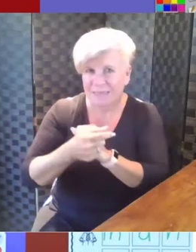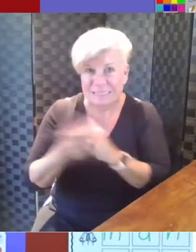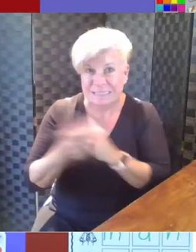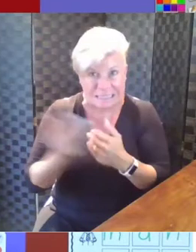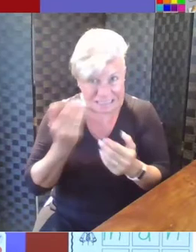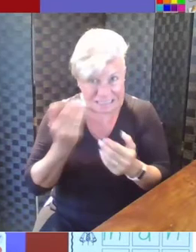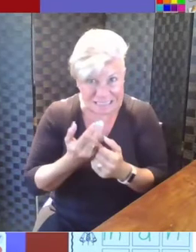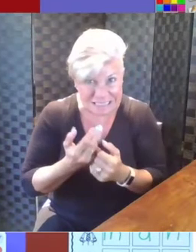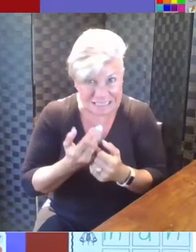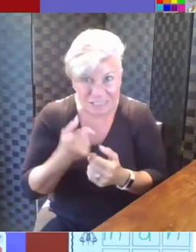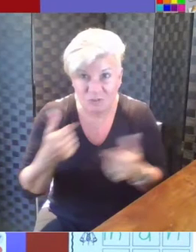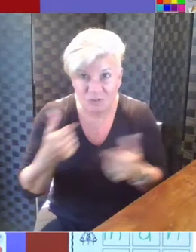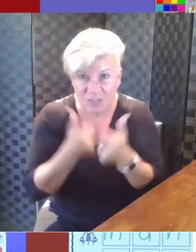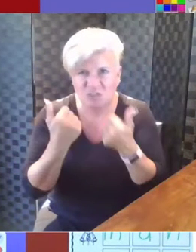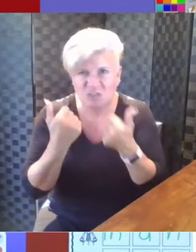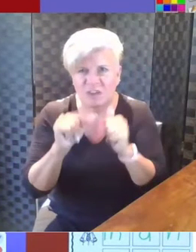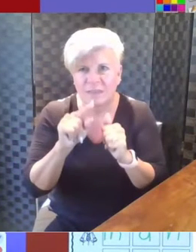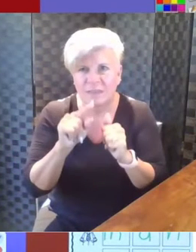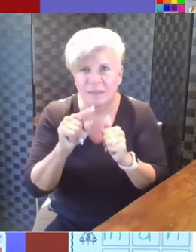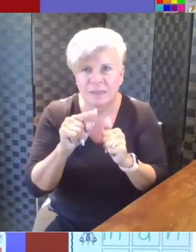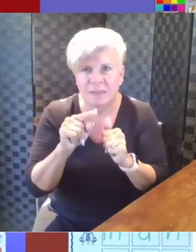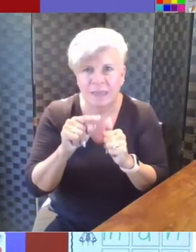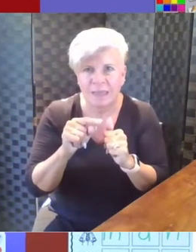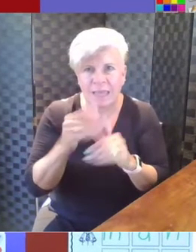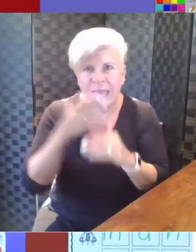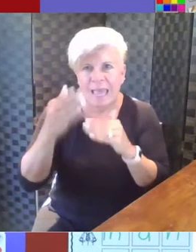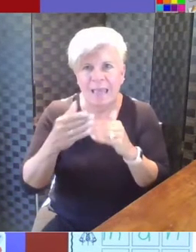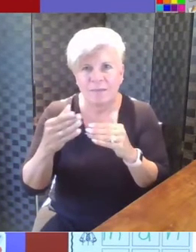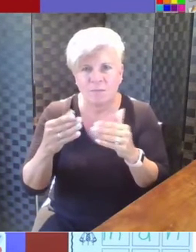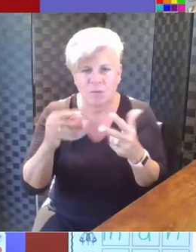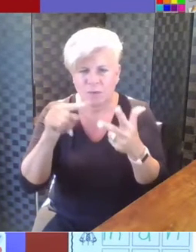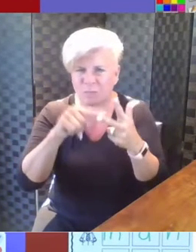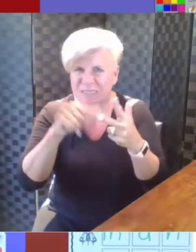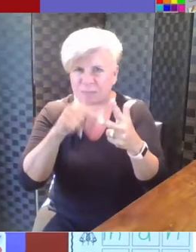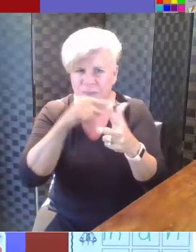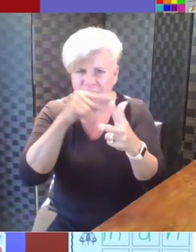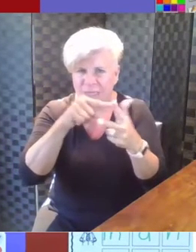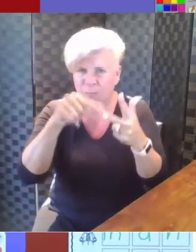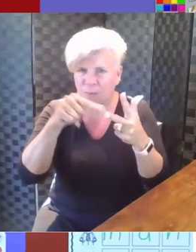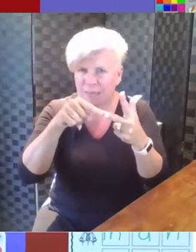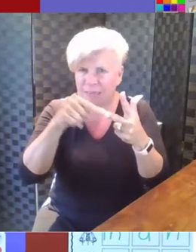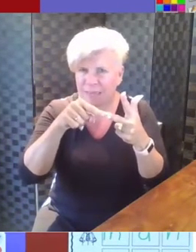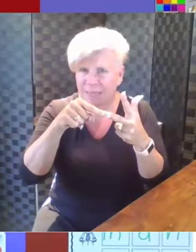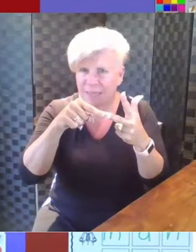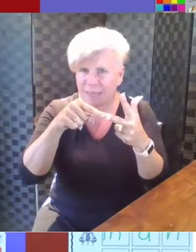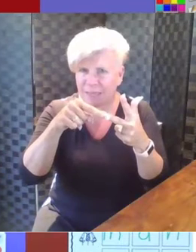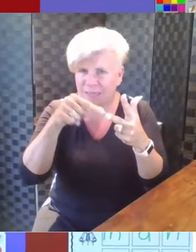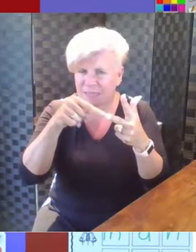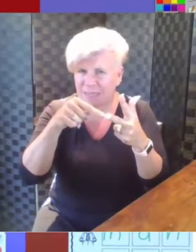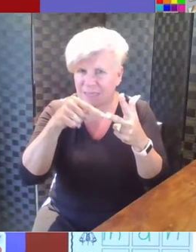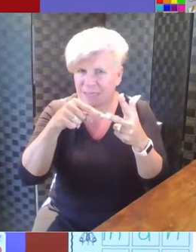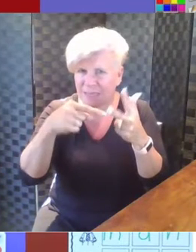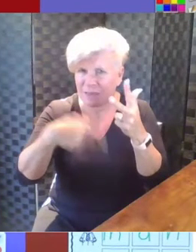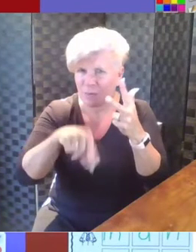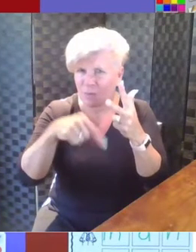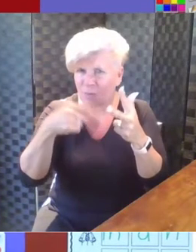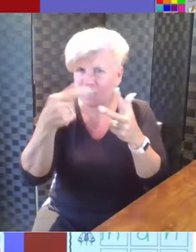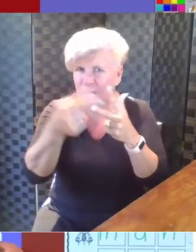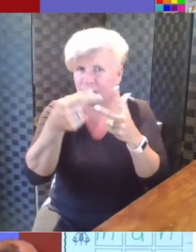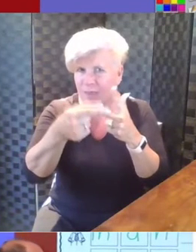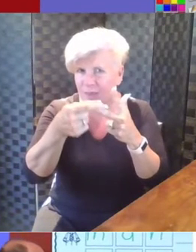pretty easy, I'm going to give you a challenge. Try this one with the ending sound first. What's the final sound? Wag. G.